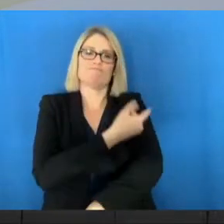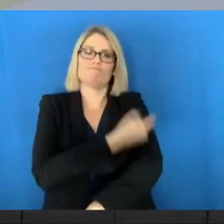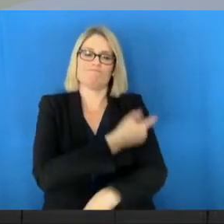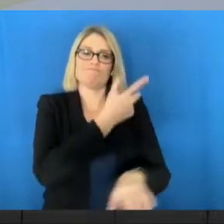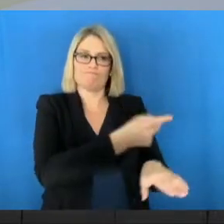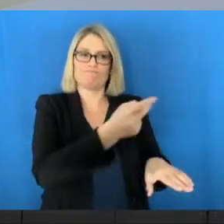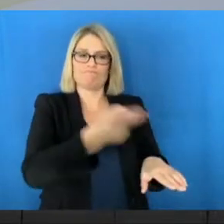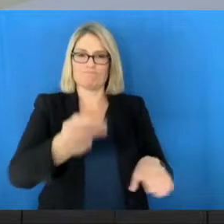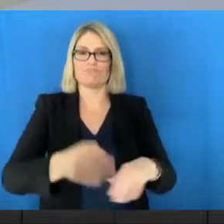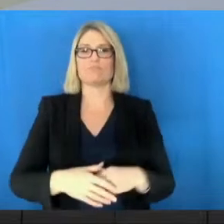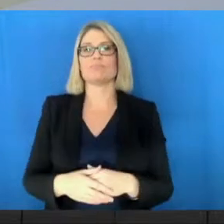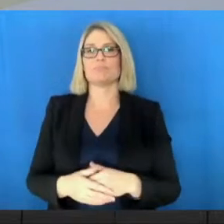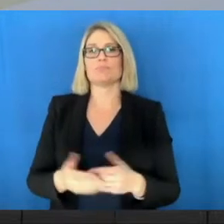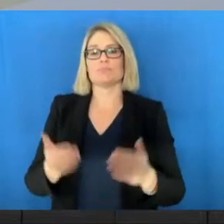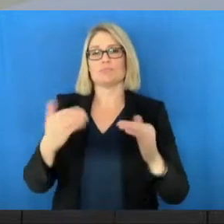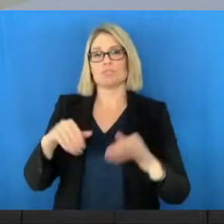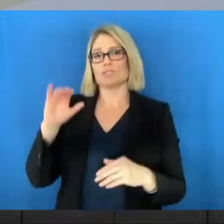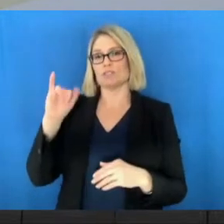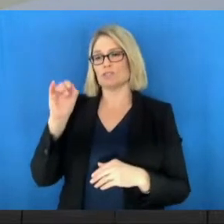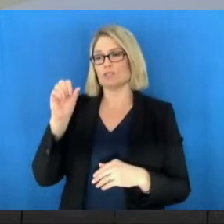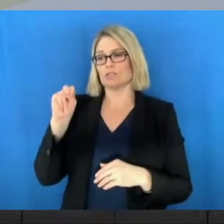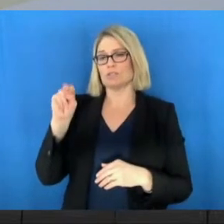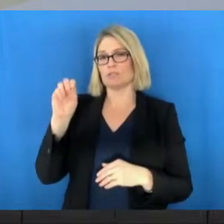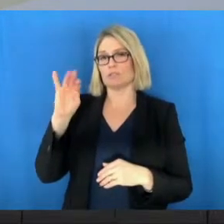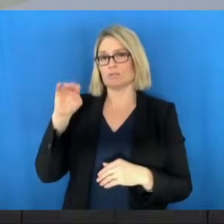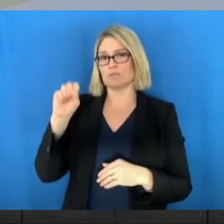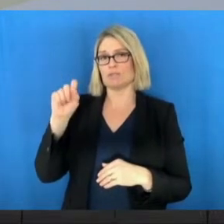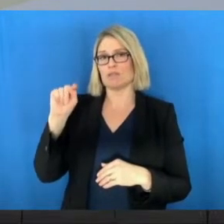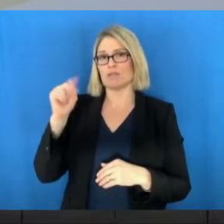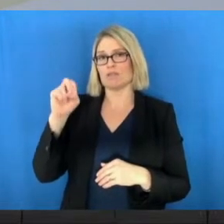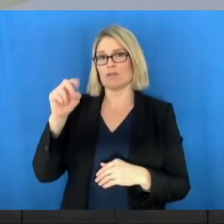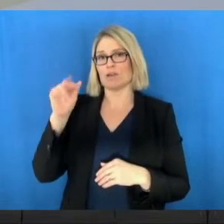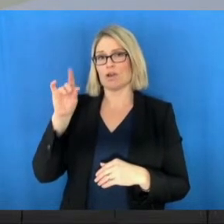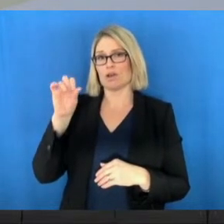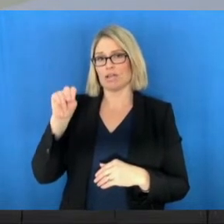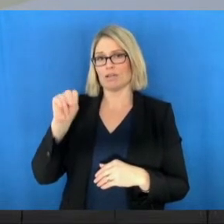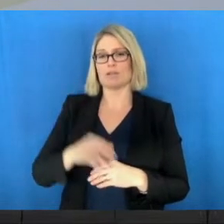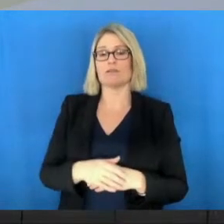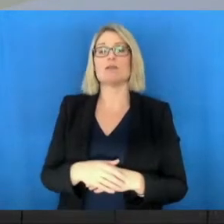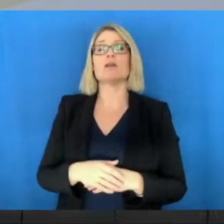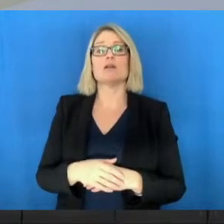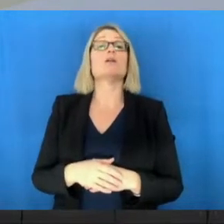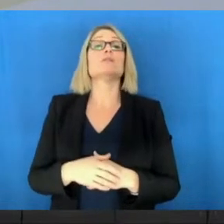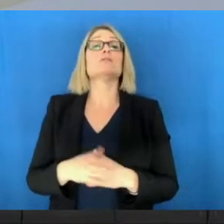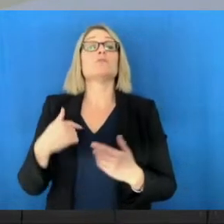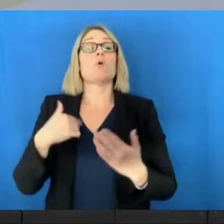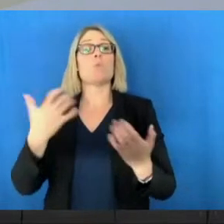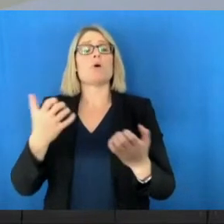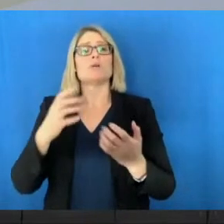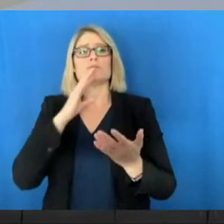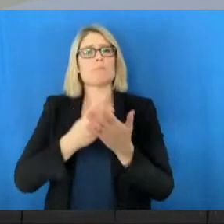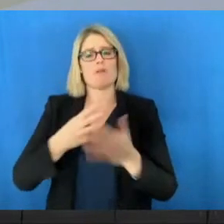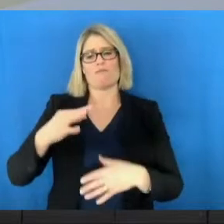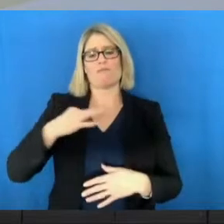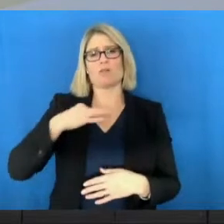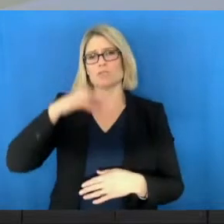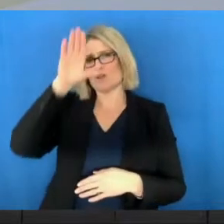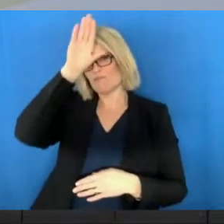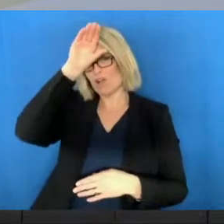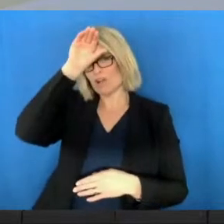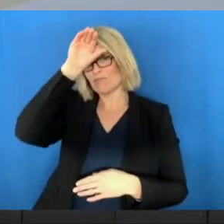Jason Simmons, The Guardian. Good morning. Question about volunteer firefighters and the